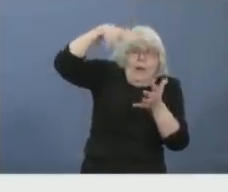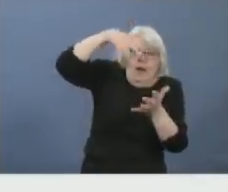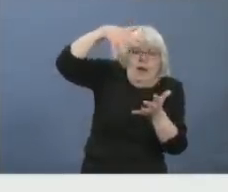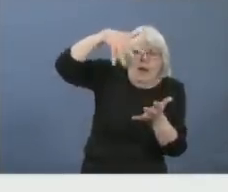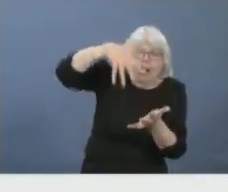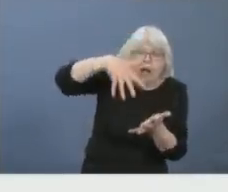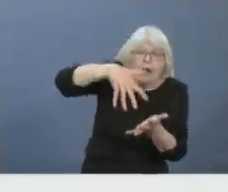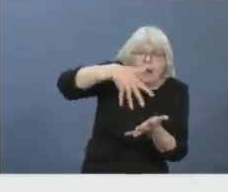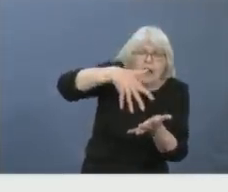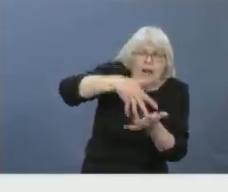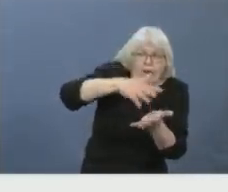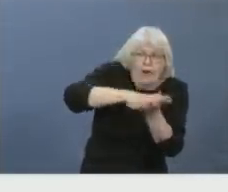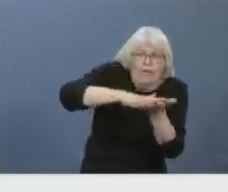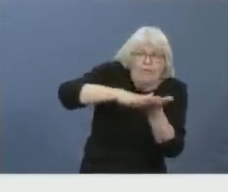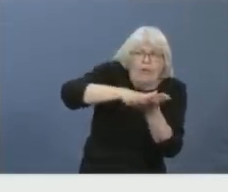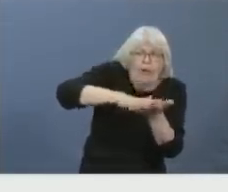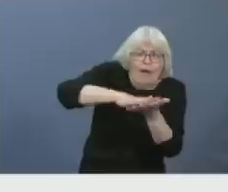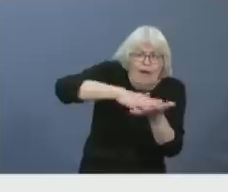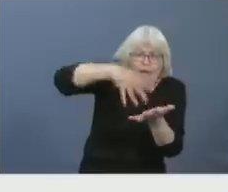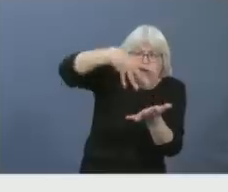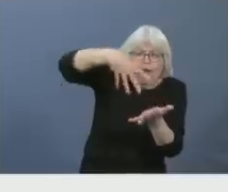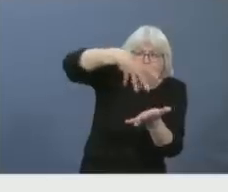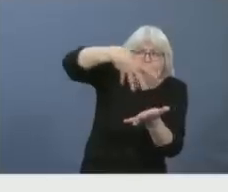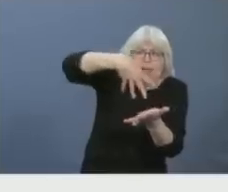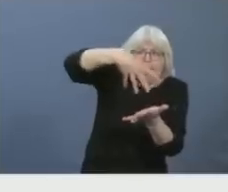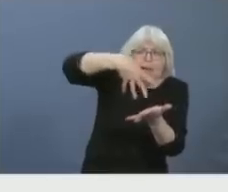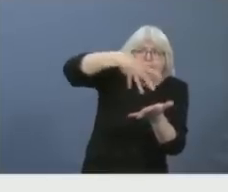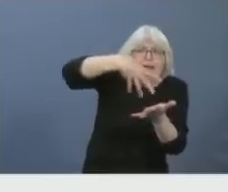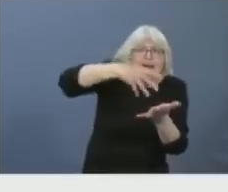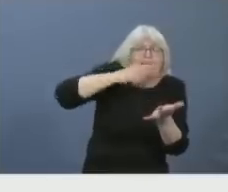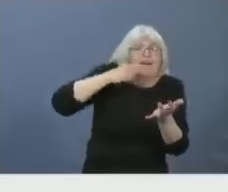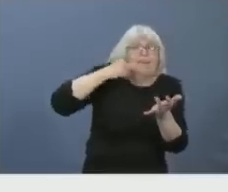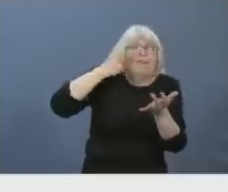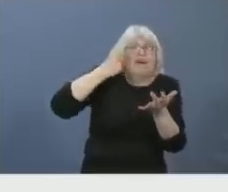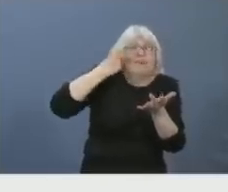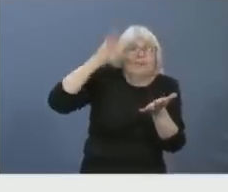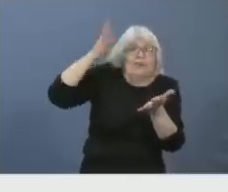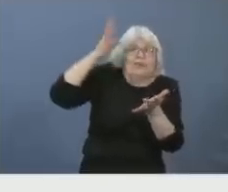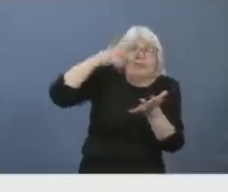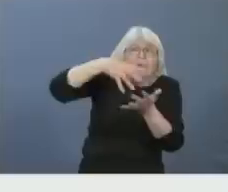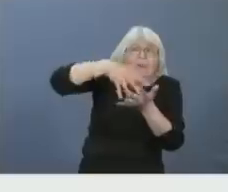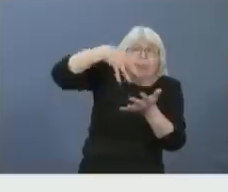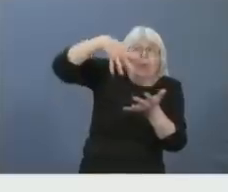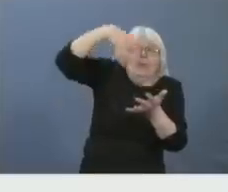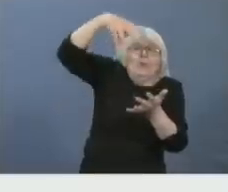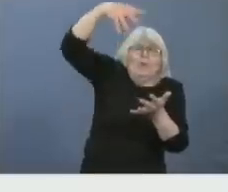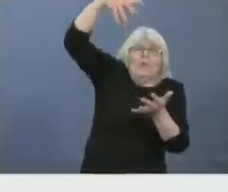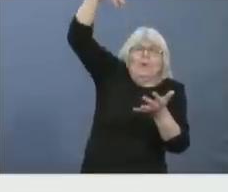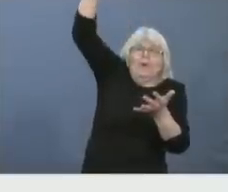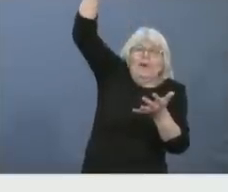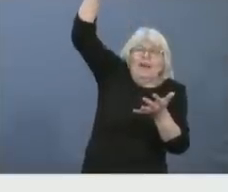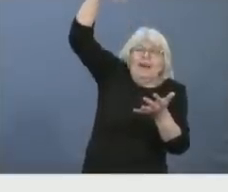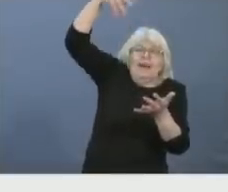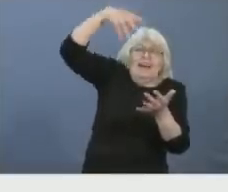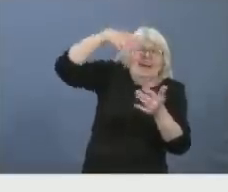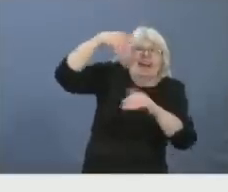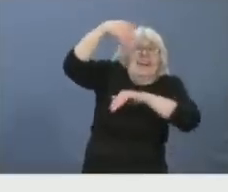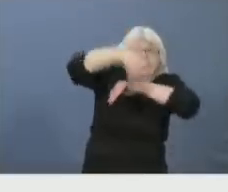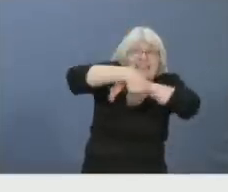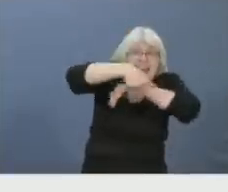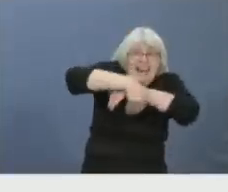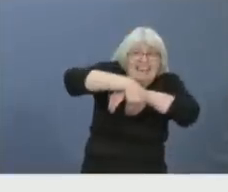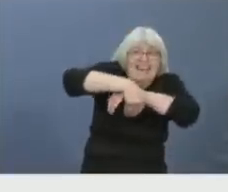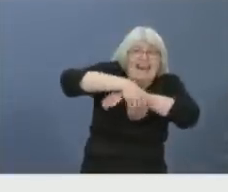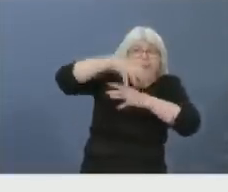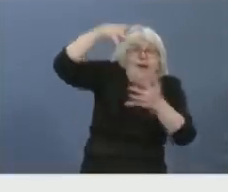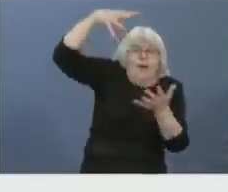that we're watching over the next few days. It should improve a little bit during the afternoon hours, but then get worse again over the overnight and early